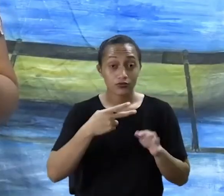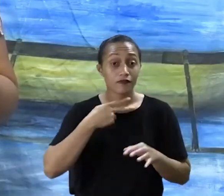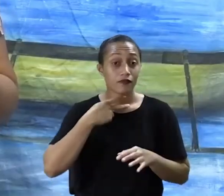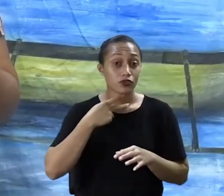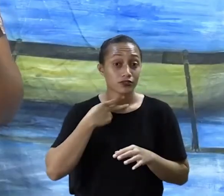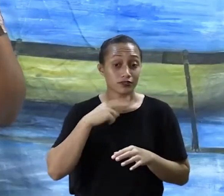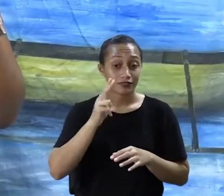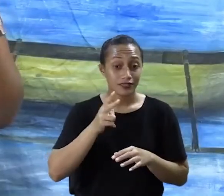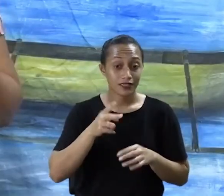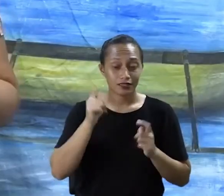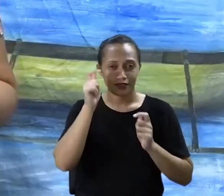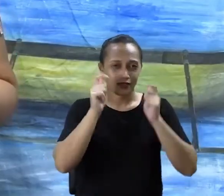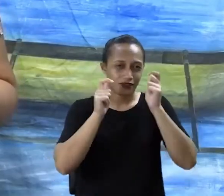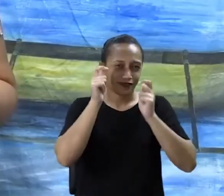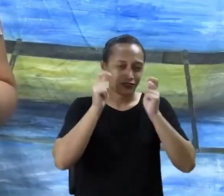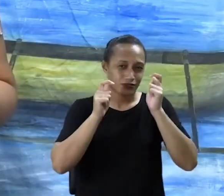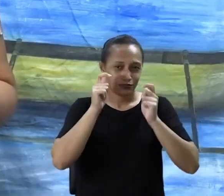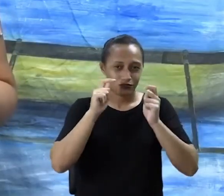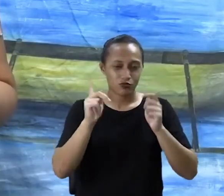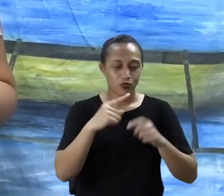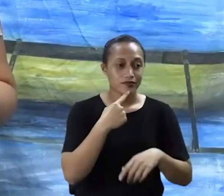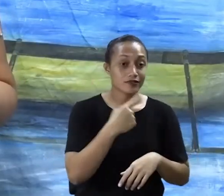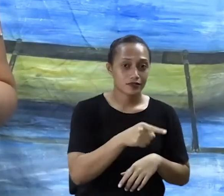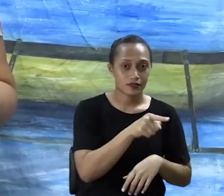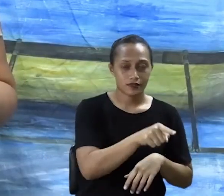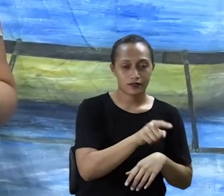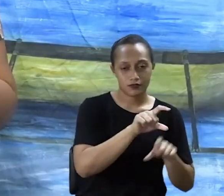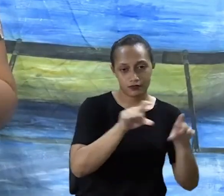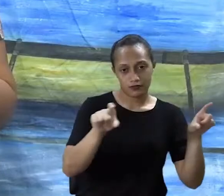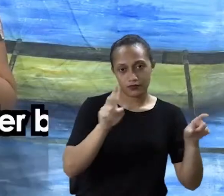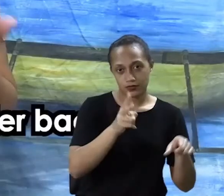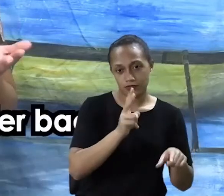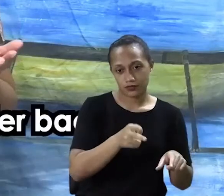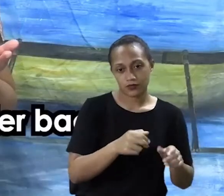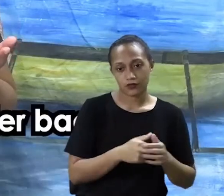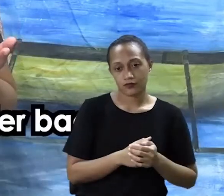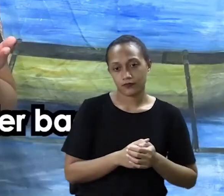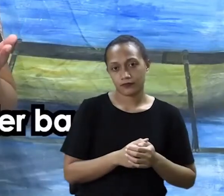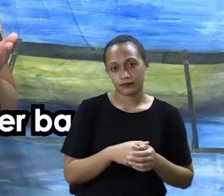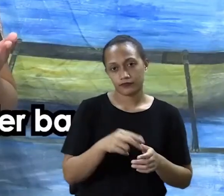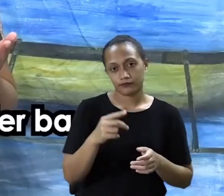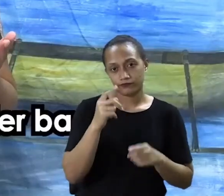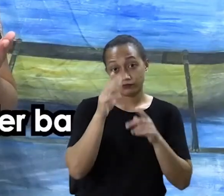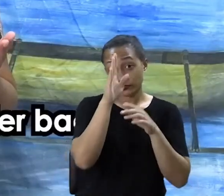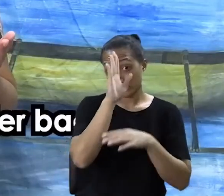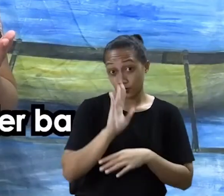facial expression while I say the statement again. Hey Nikki,